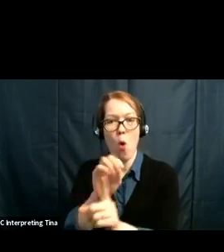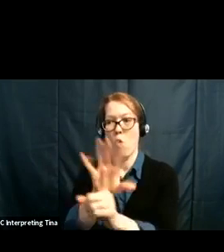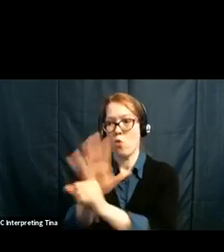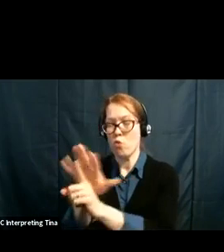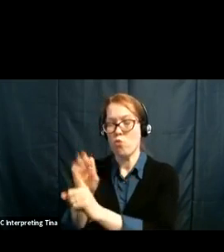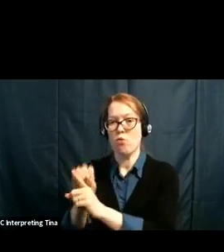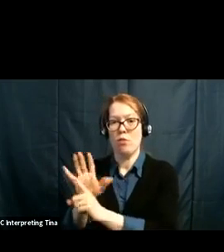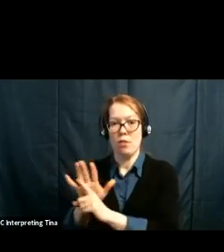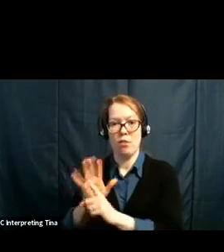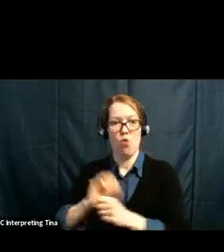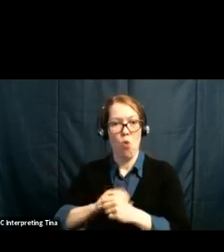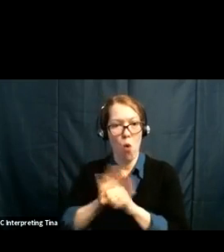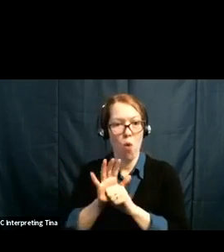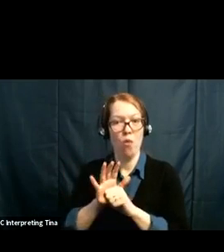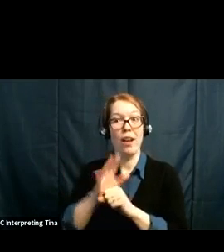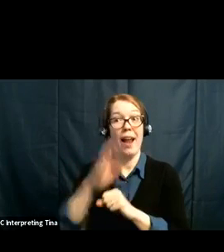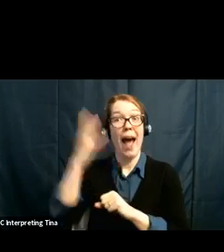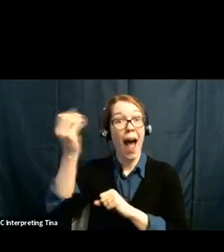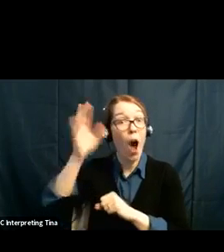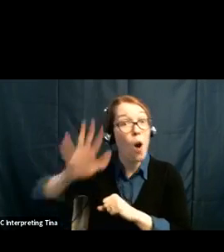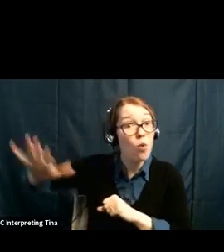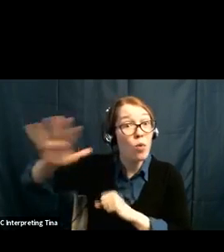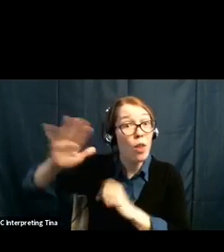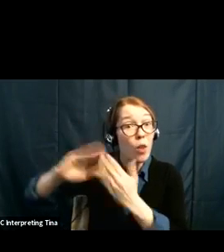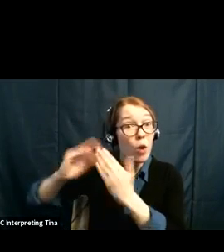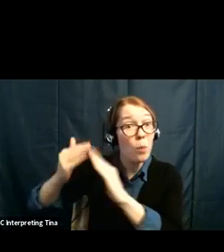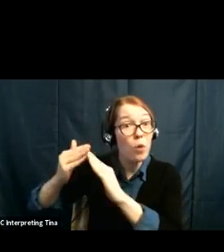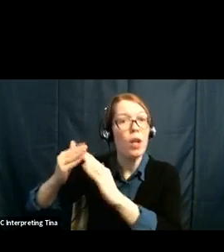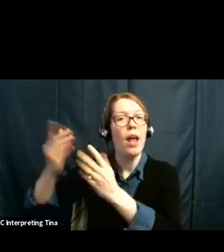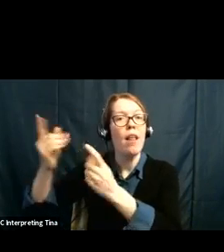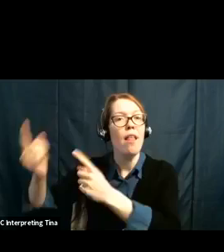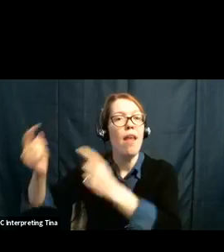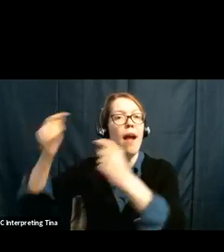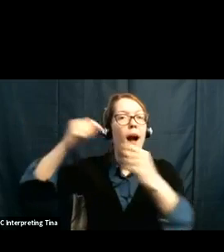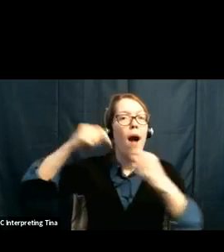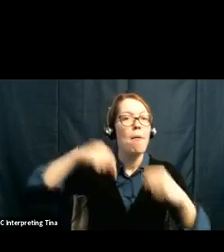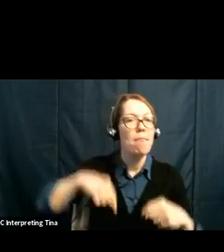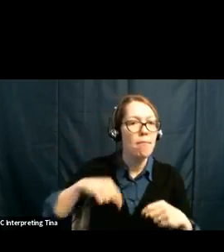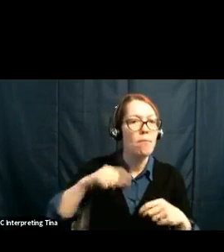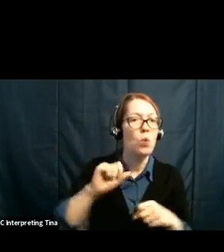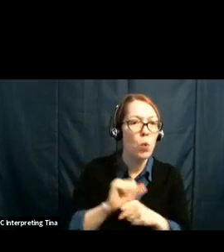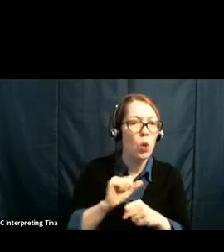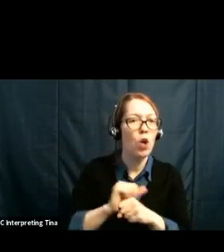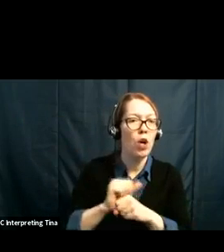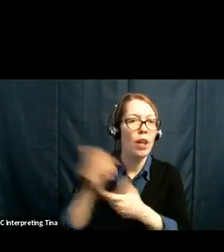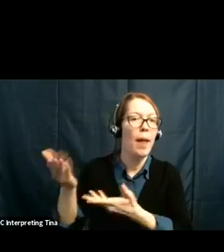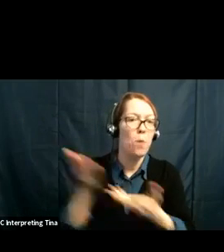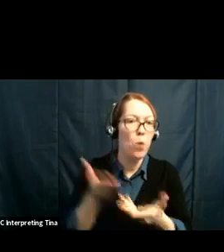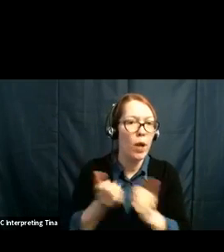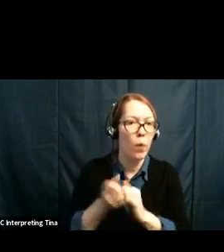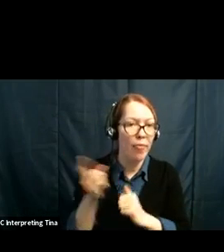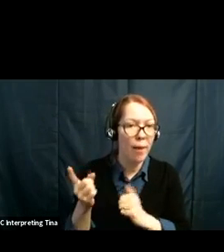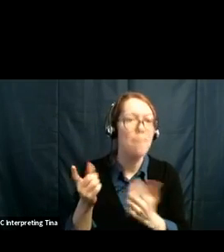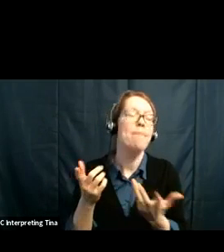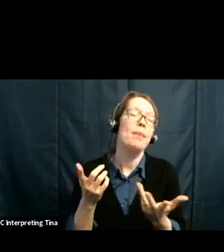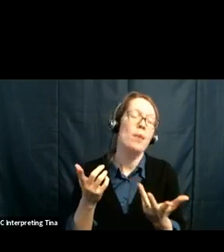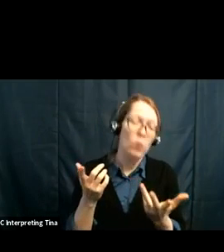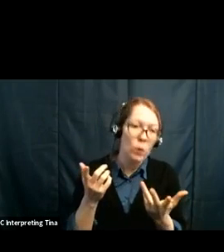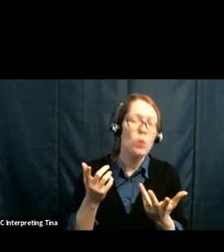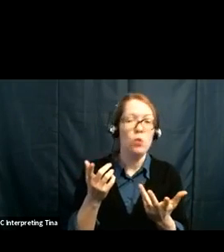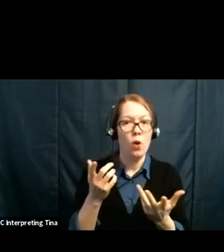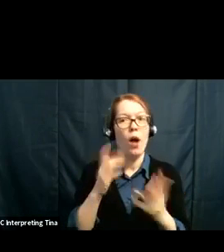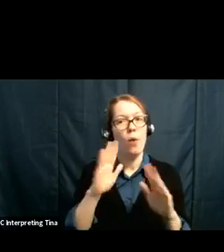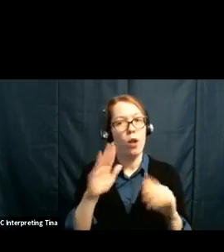in the community, and then they're bringing it in. So as has been mentioned already, I would just like to